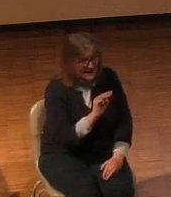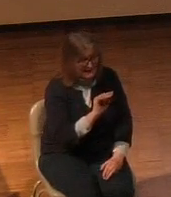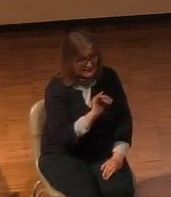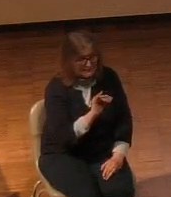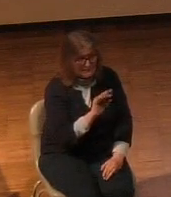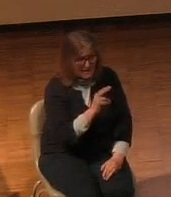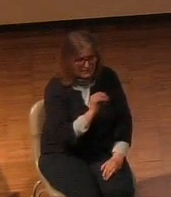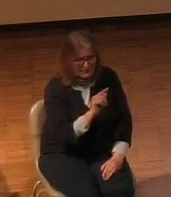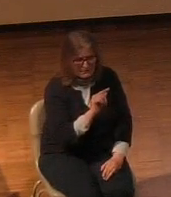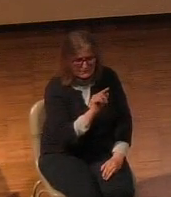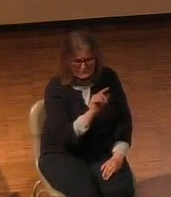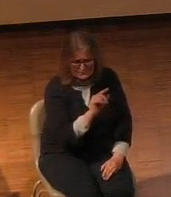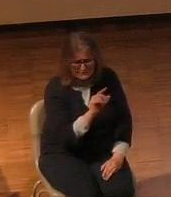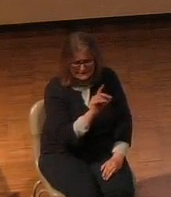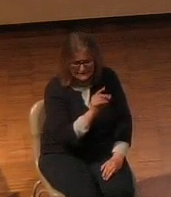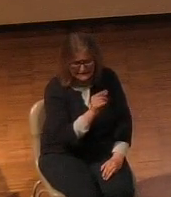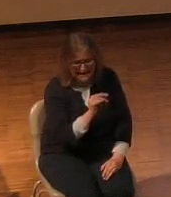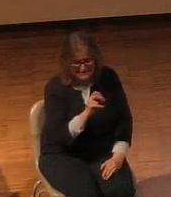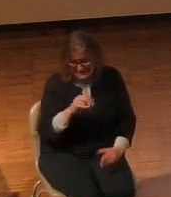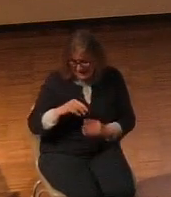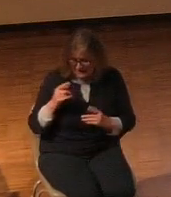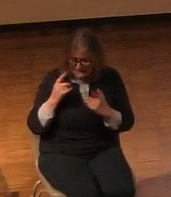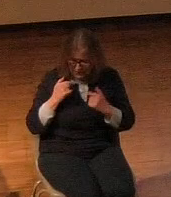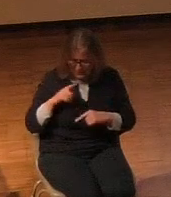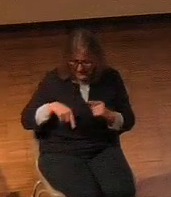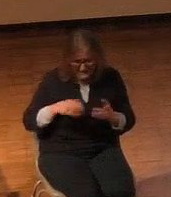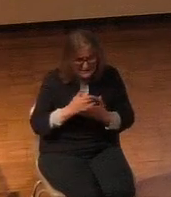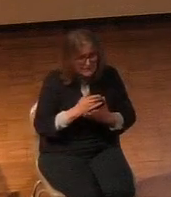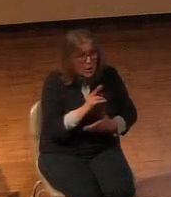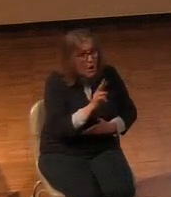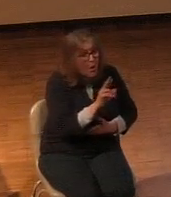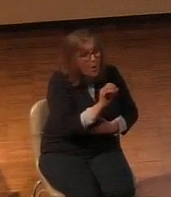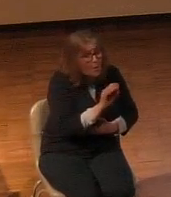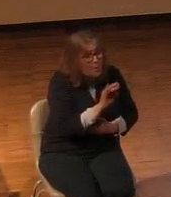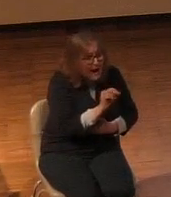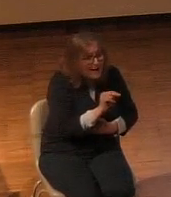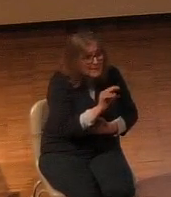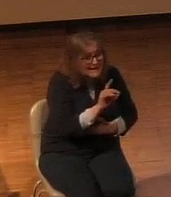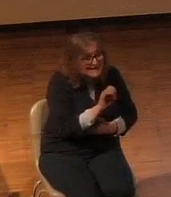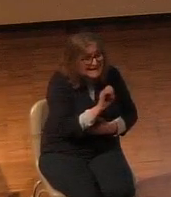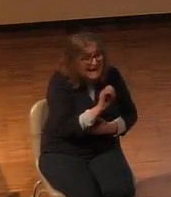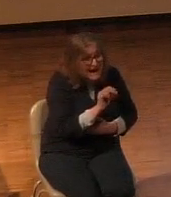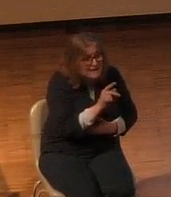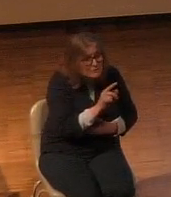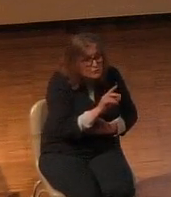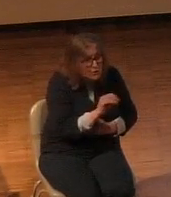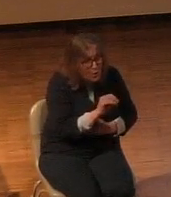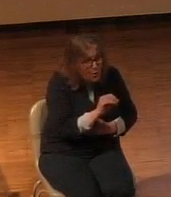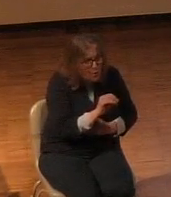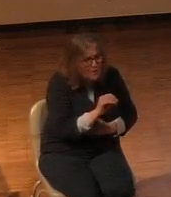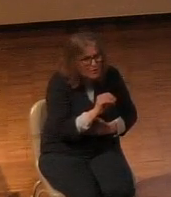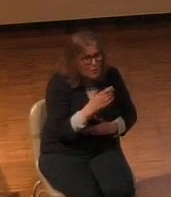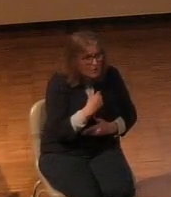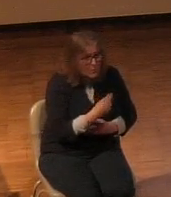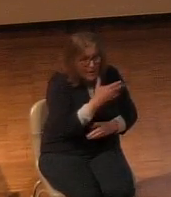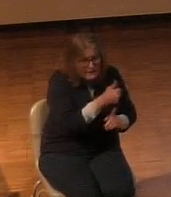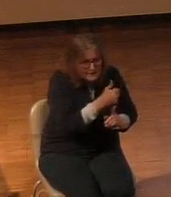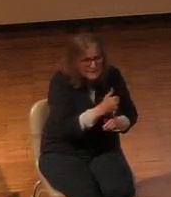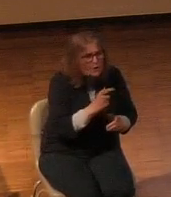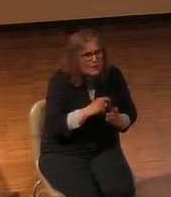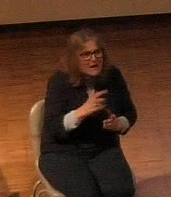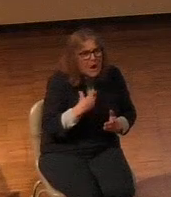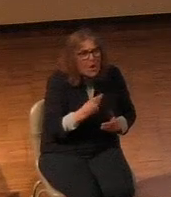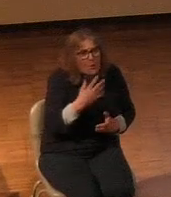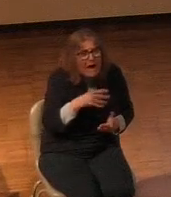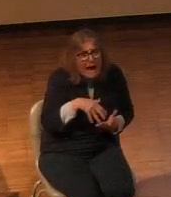Tears We Cannot Stop, Robin DiAngelo, who is white, writes in White Fragility, it's a disease. I'm